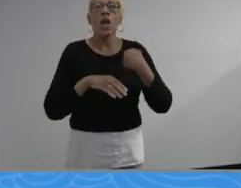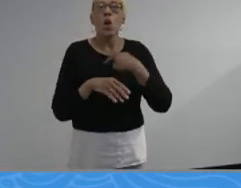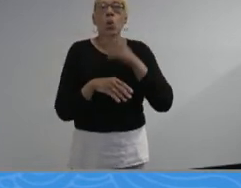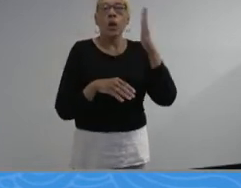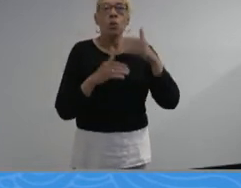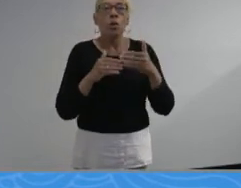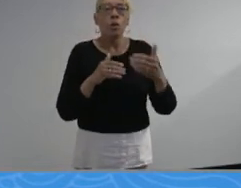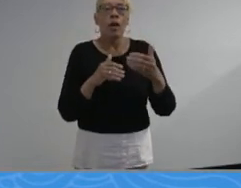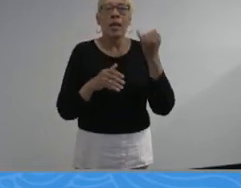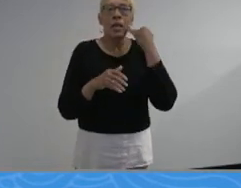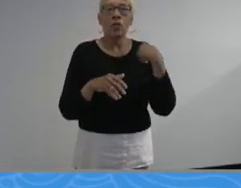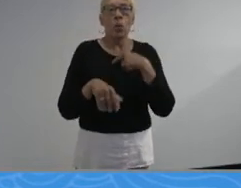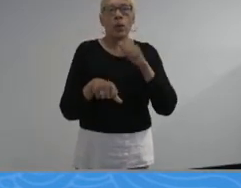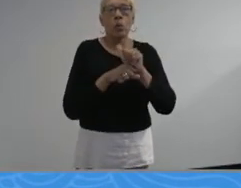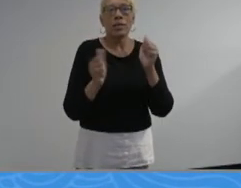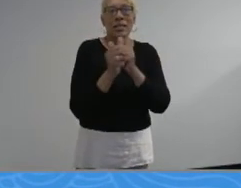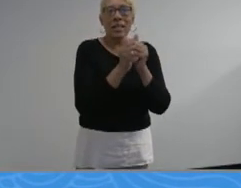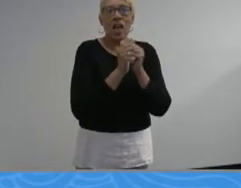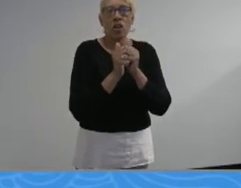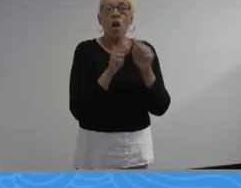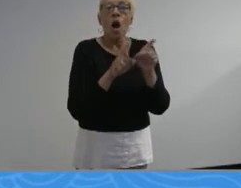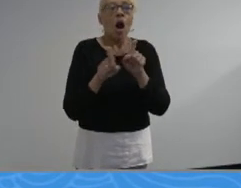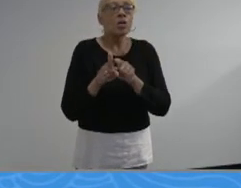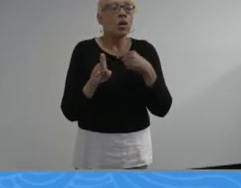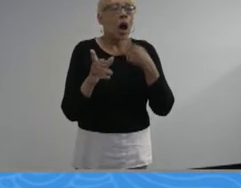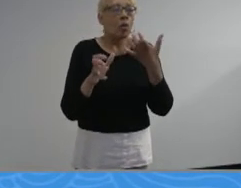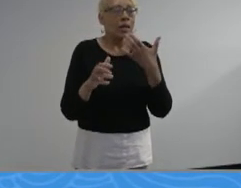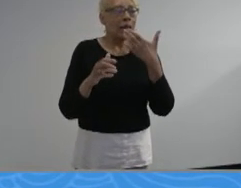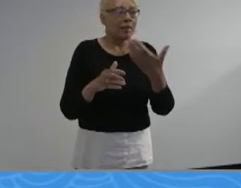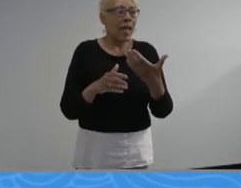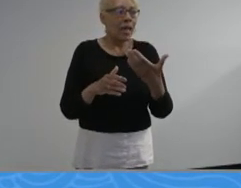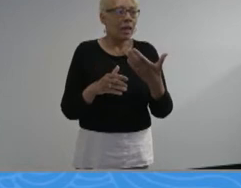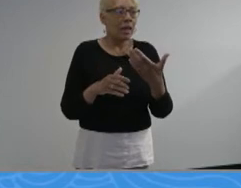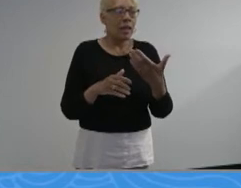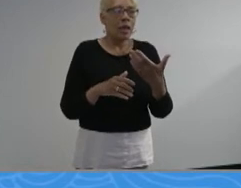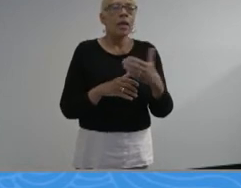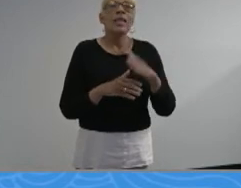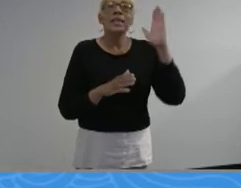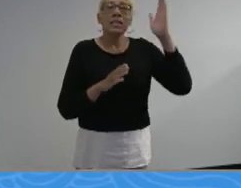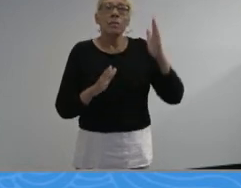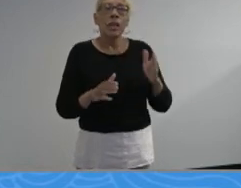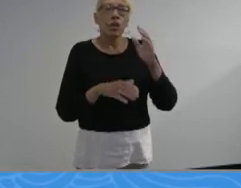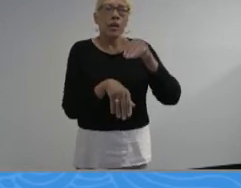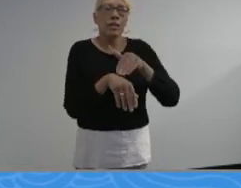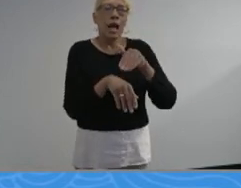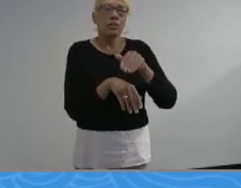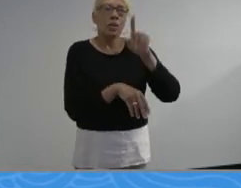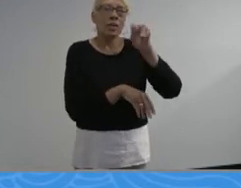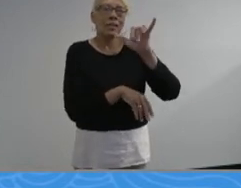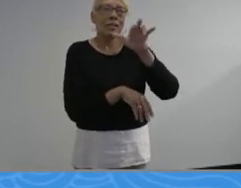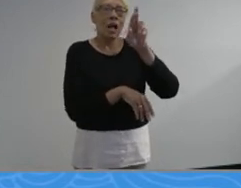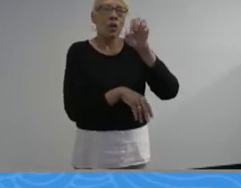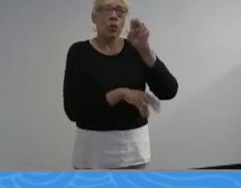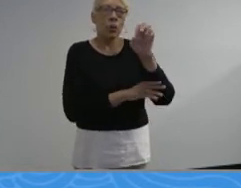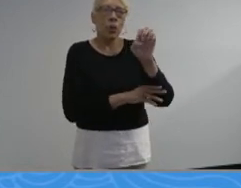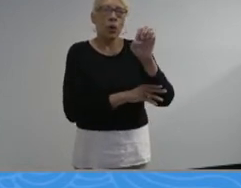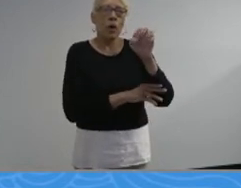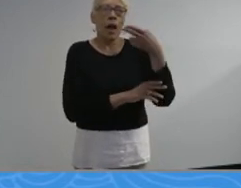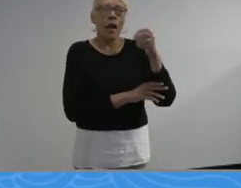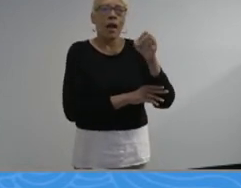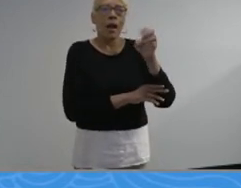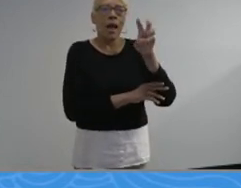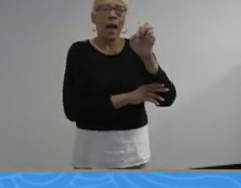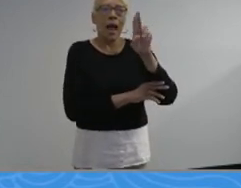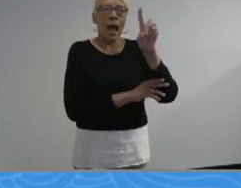further if we work together. Also, I want to thank our keynote speaker, Dr. Tyrone Howard, for being our